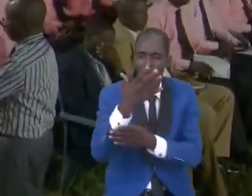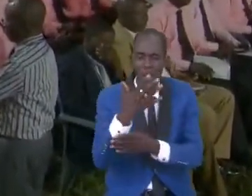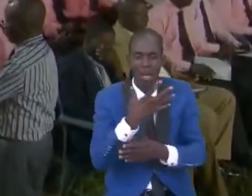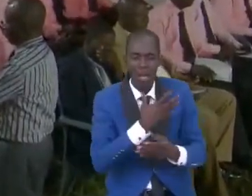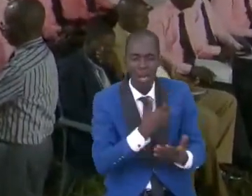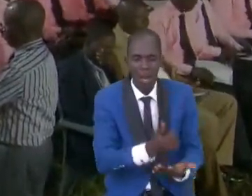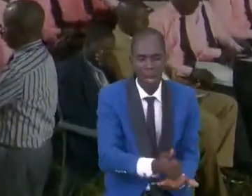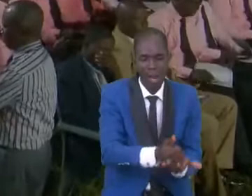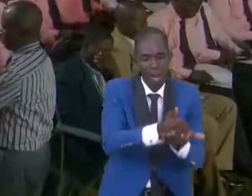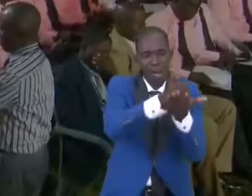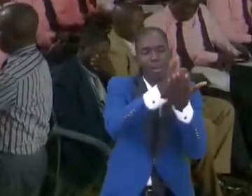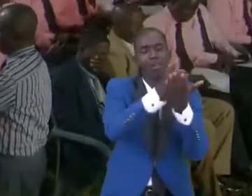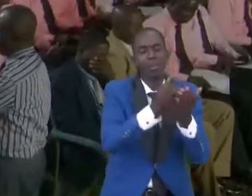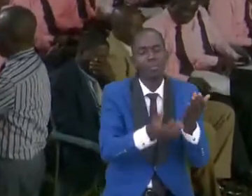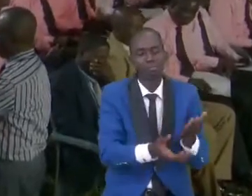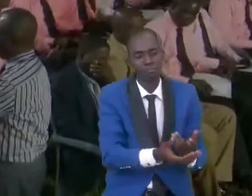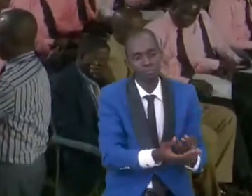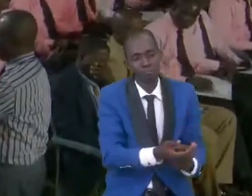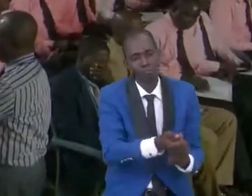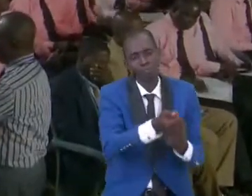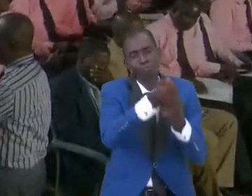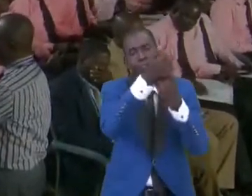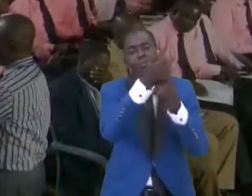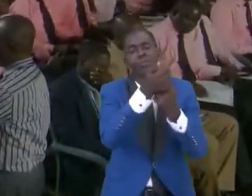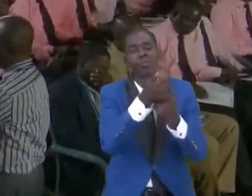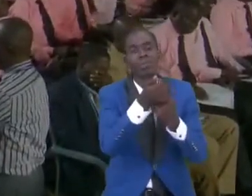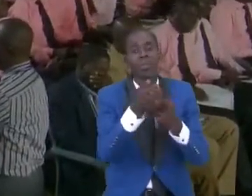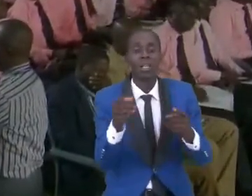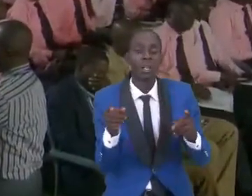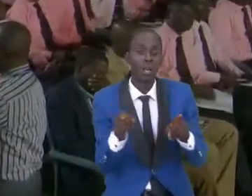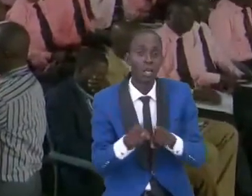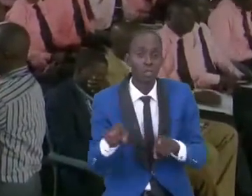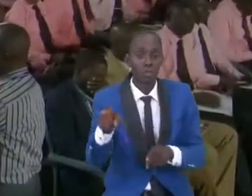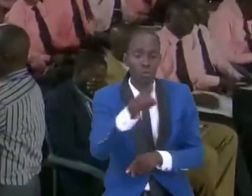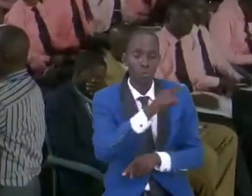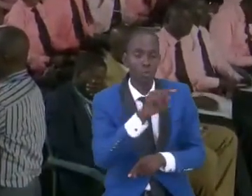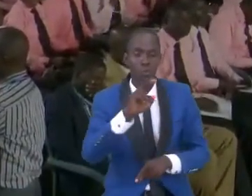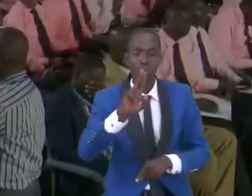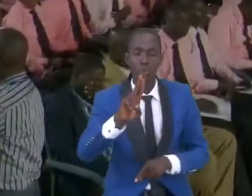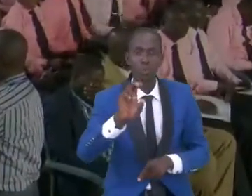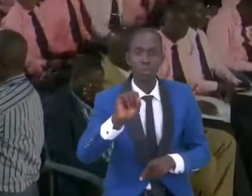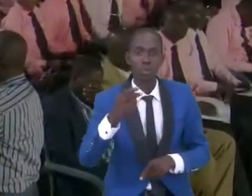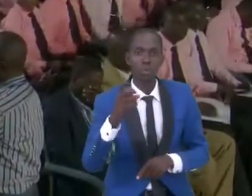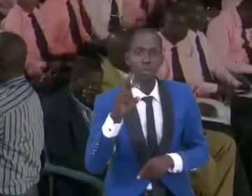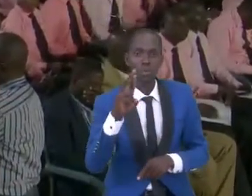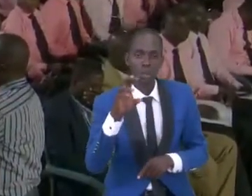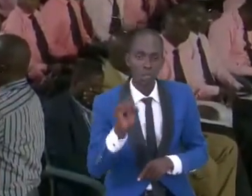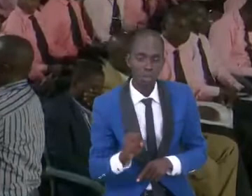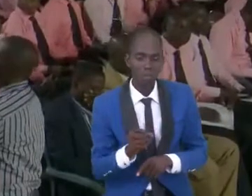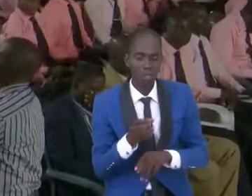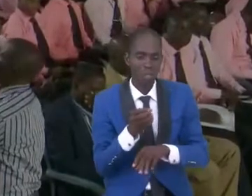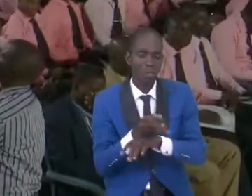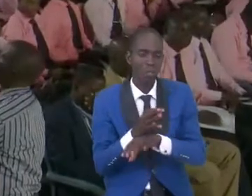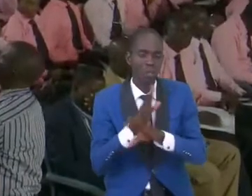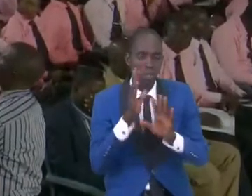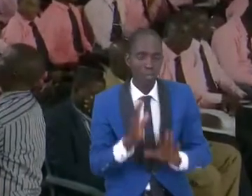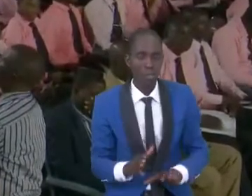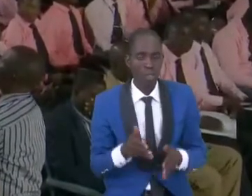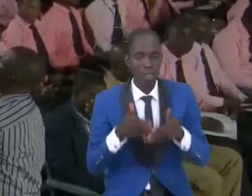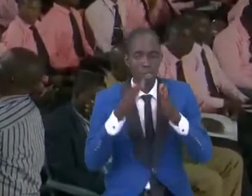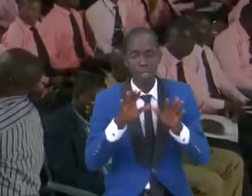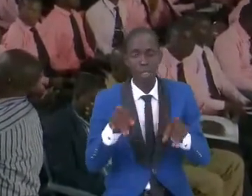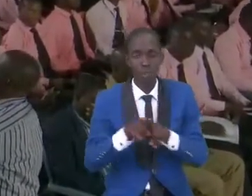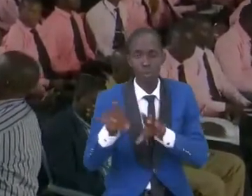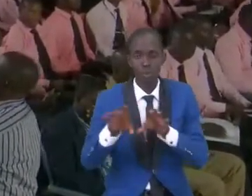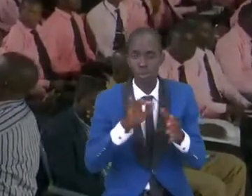him up. As you ushers, counselors, as you do that, you find